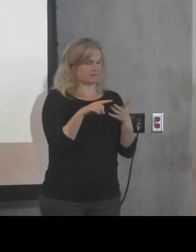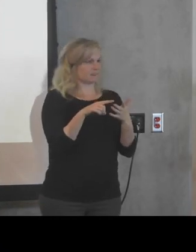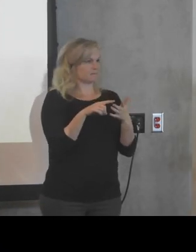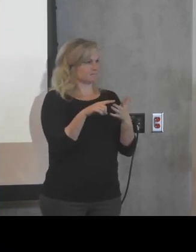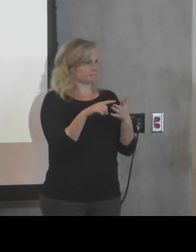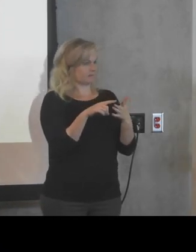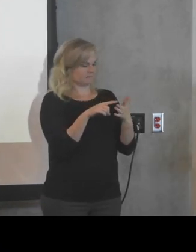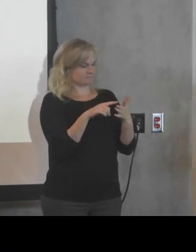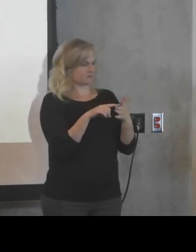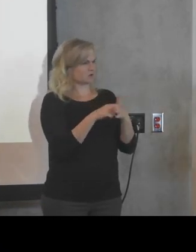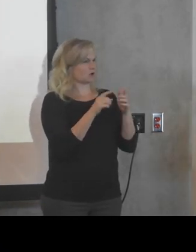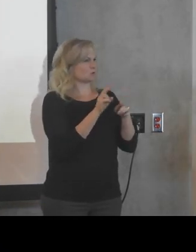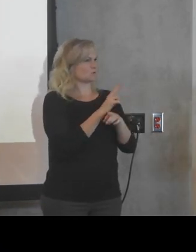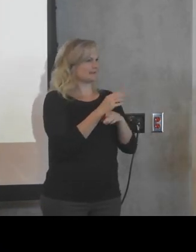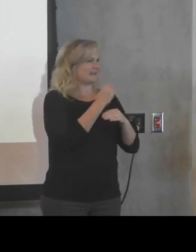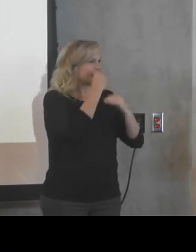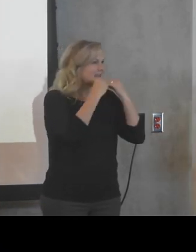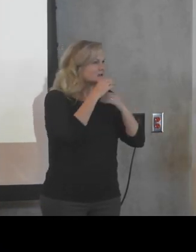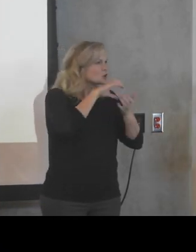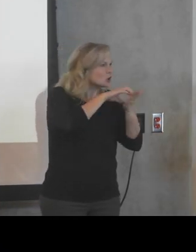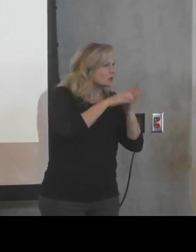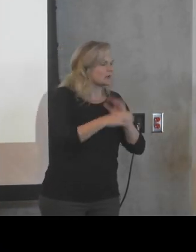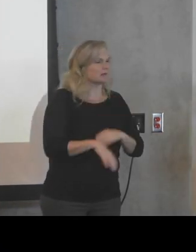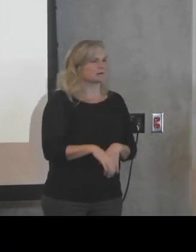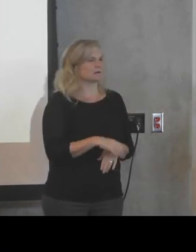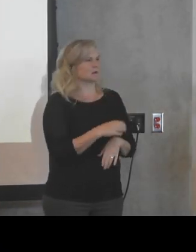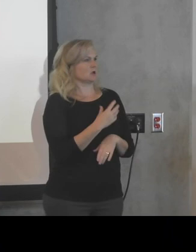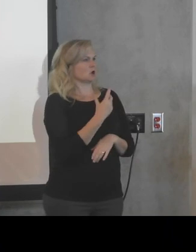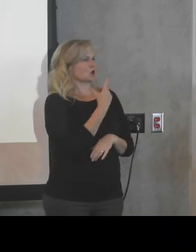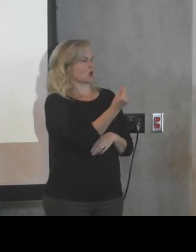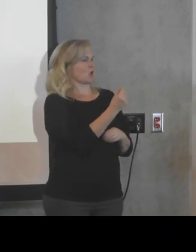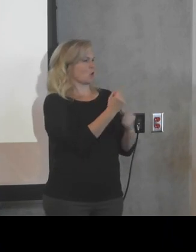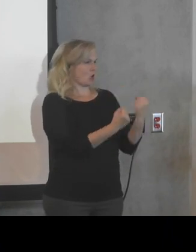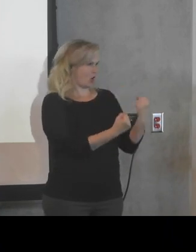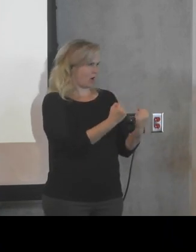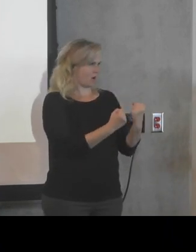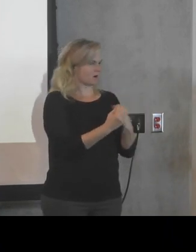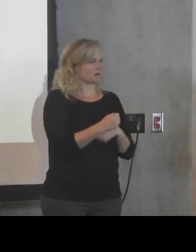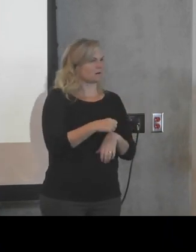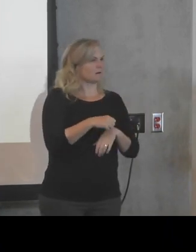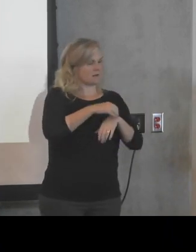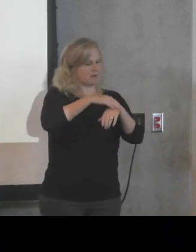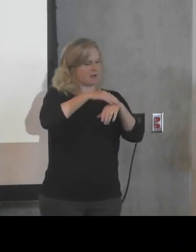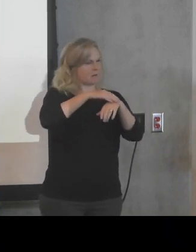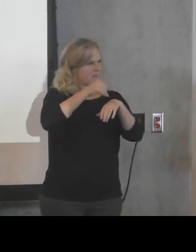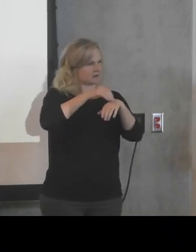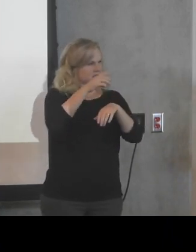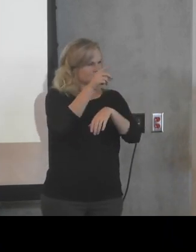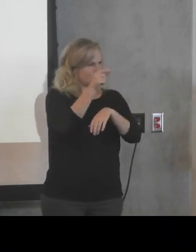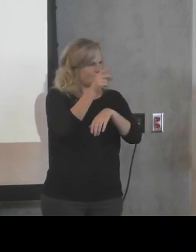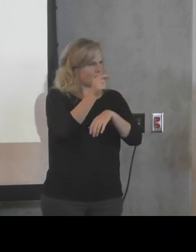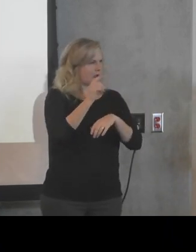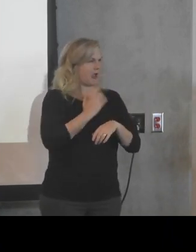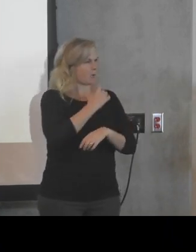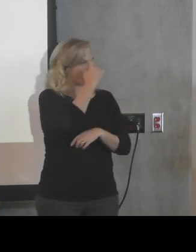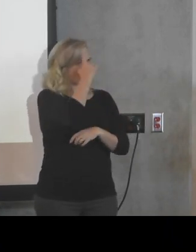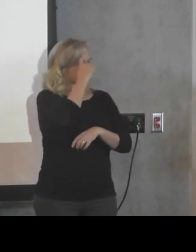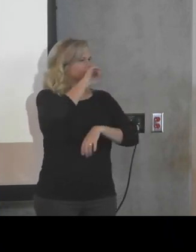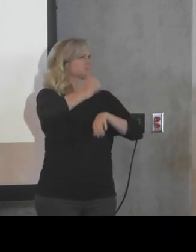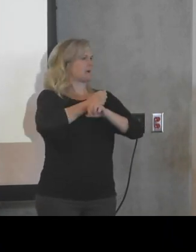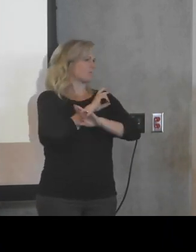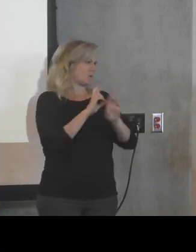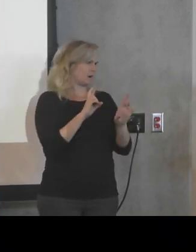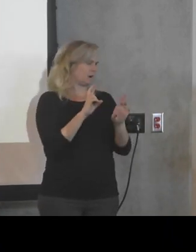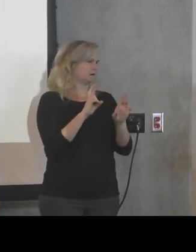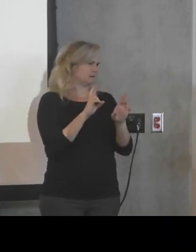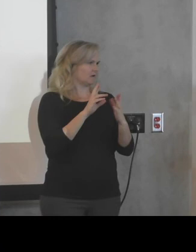eat, cookie, go, car, pet, dog. So that's the same, our brains are wired to learn in that way, and so that's the same